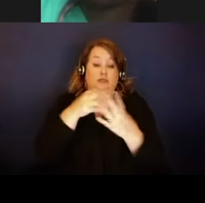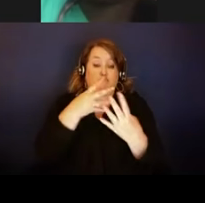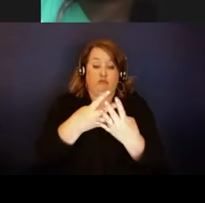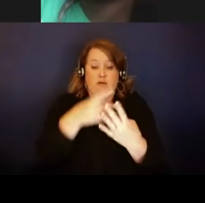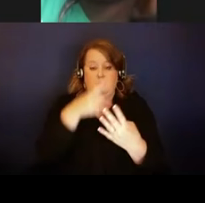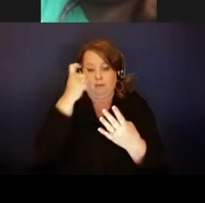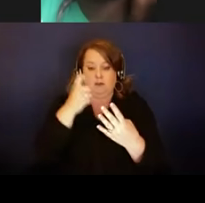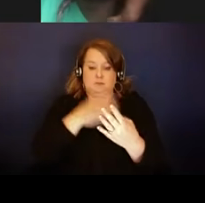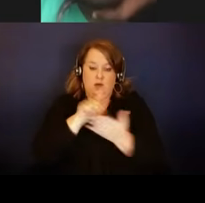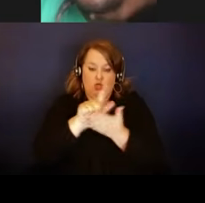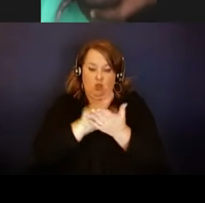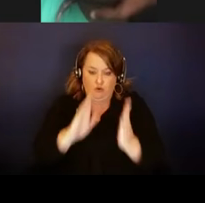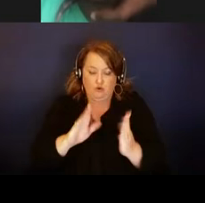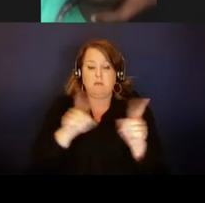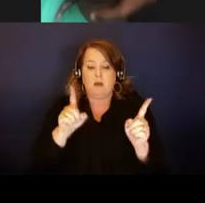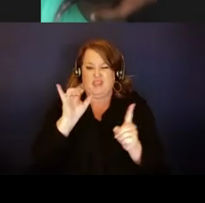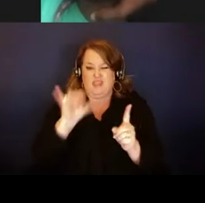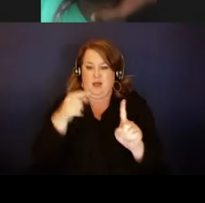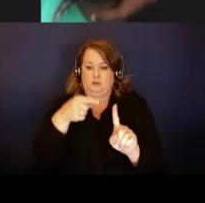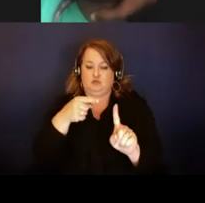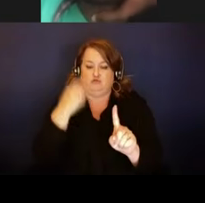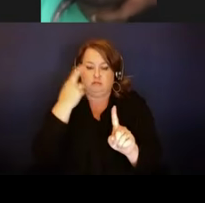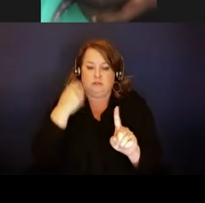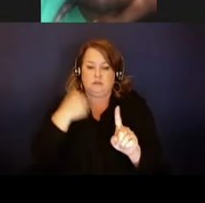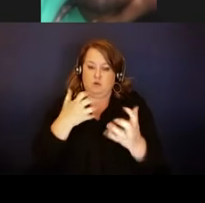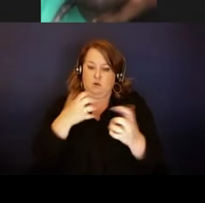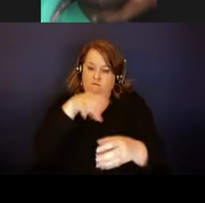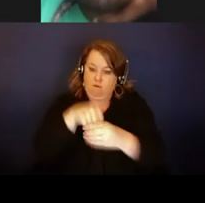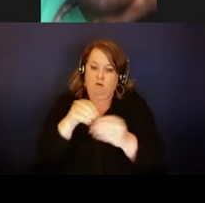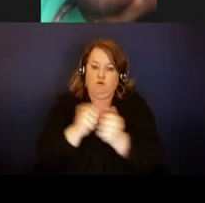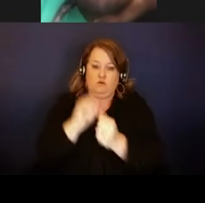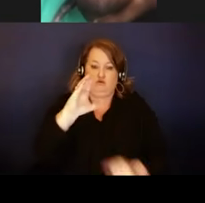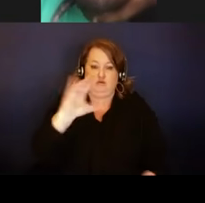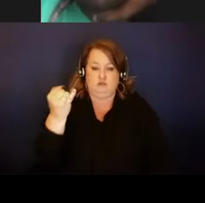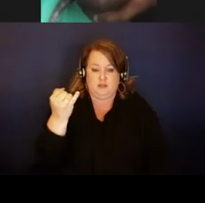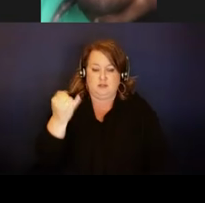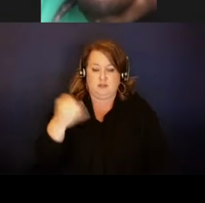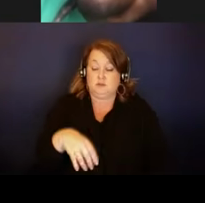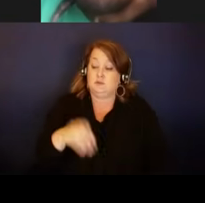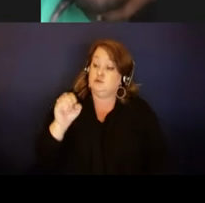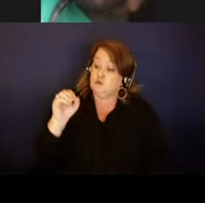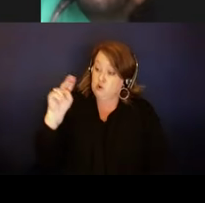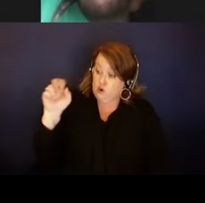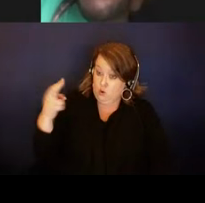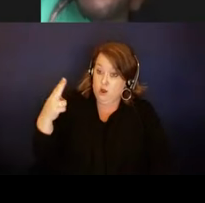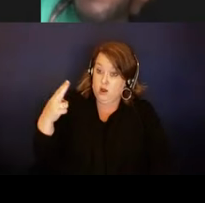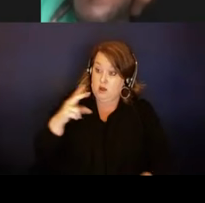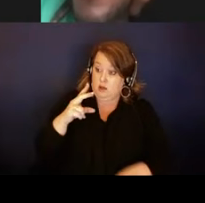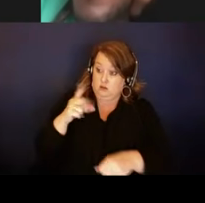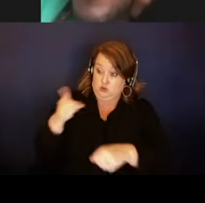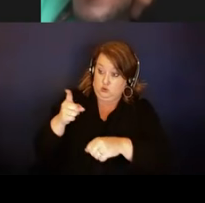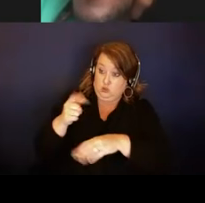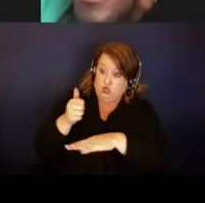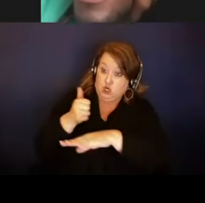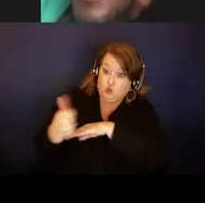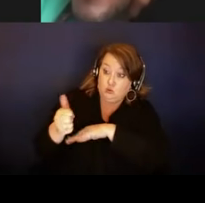But that's one of the main reasons why I advocate in the criminal justice system. So Noah, someone actually accused you of stealing,